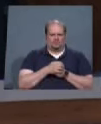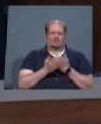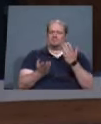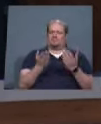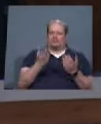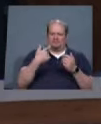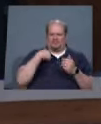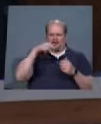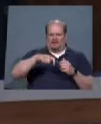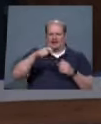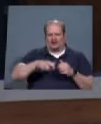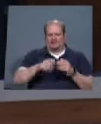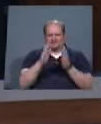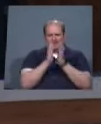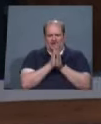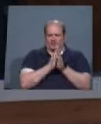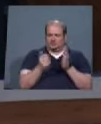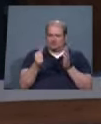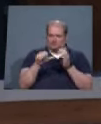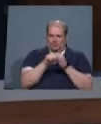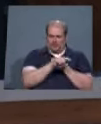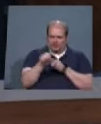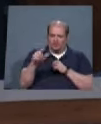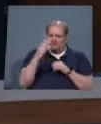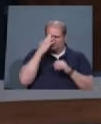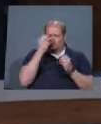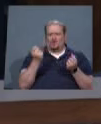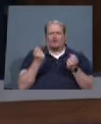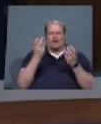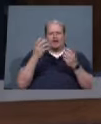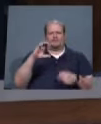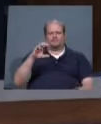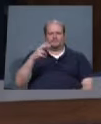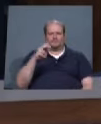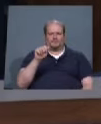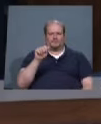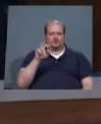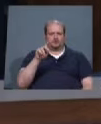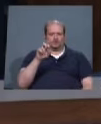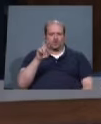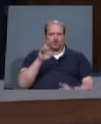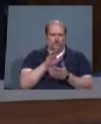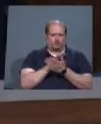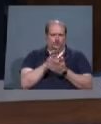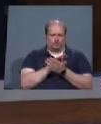maybe I need to ask, does anybody know how many chartered schools are